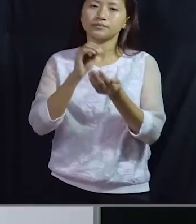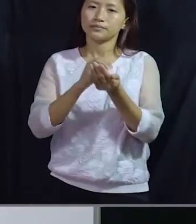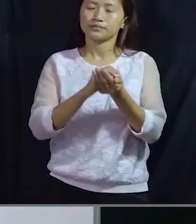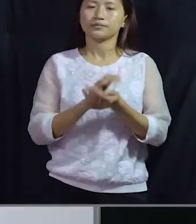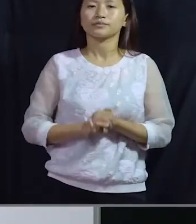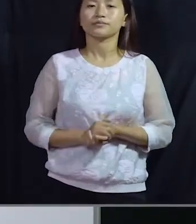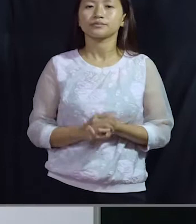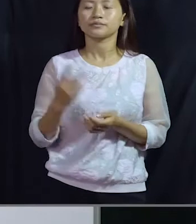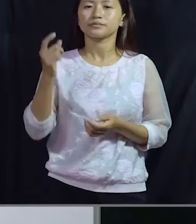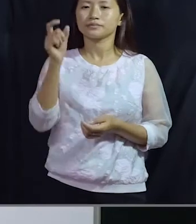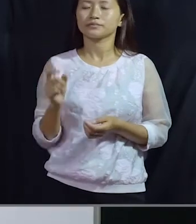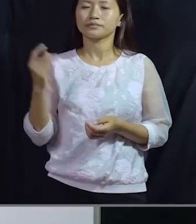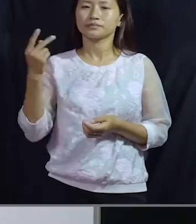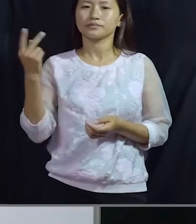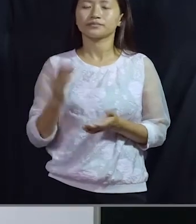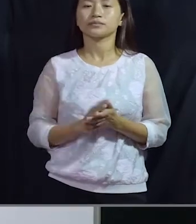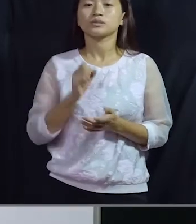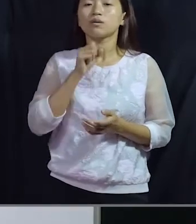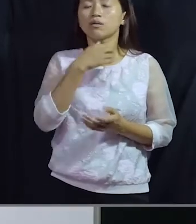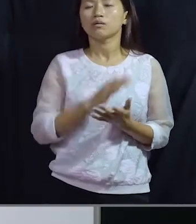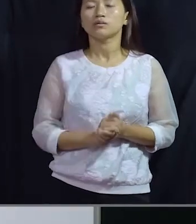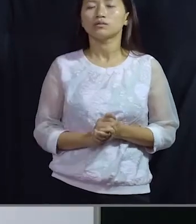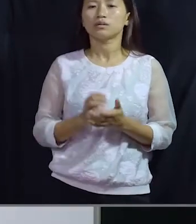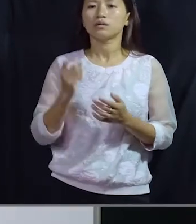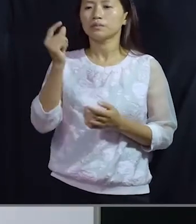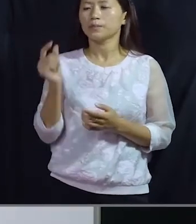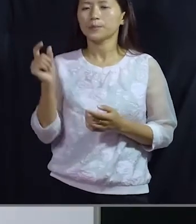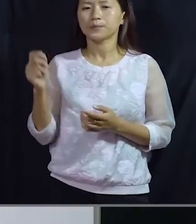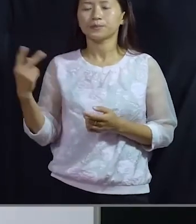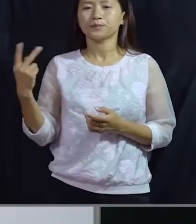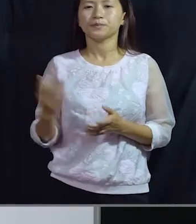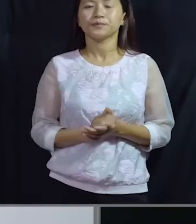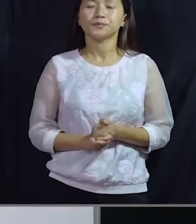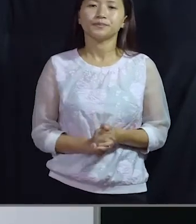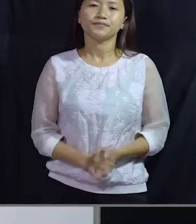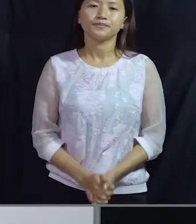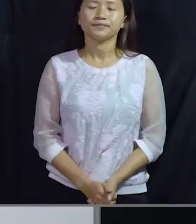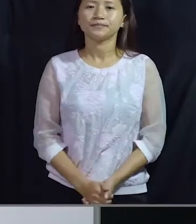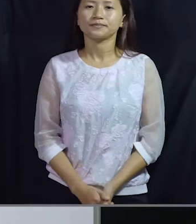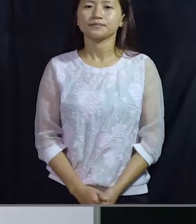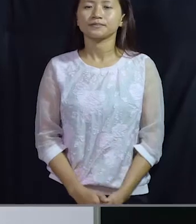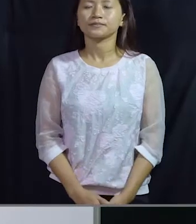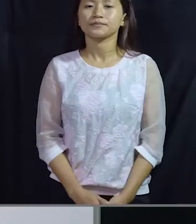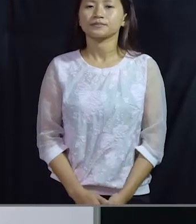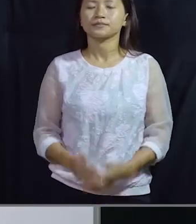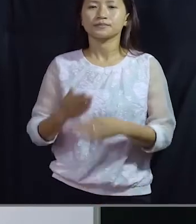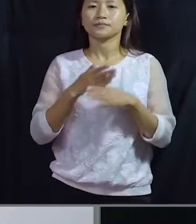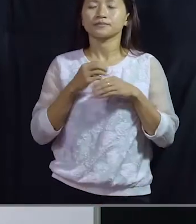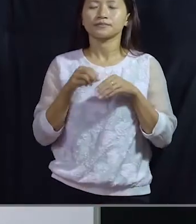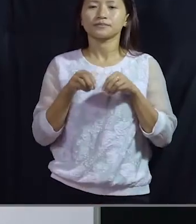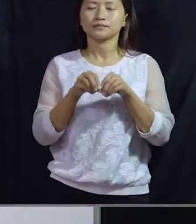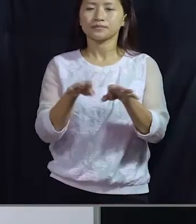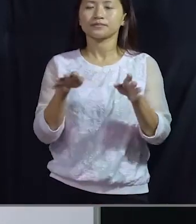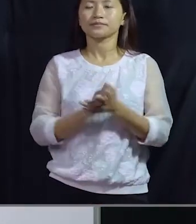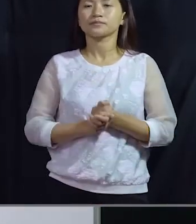the partner A and B in an old partnership before admission takes place. So this has to be distributed in the